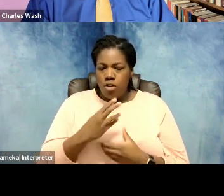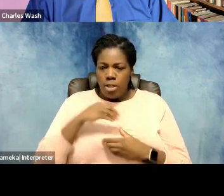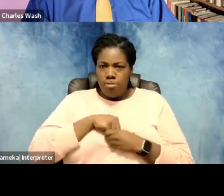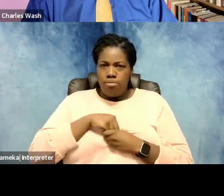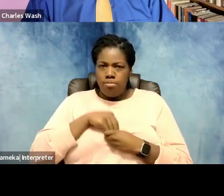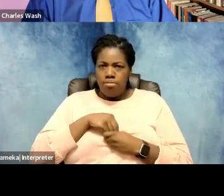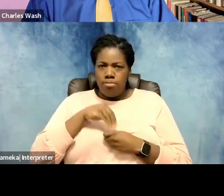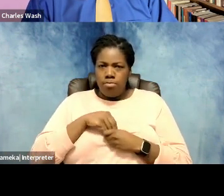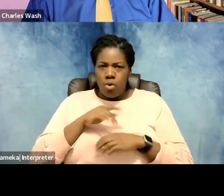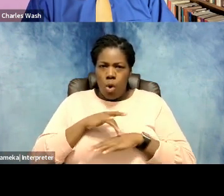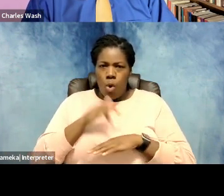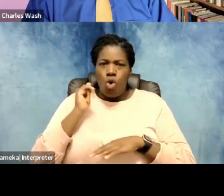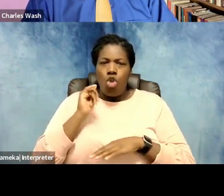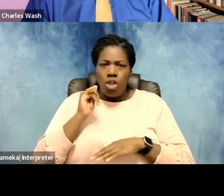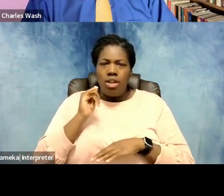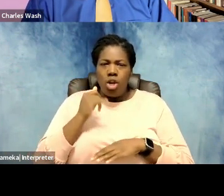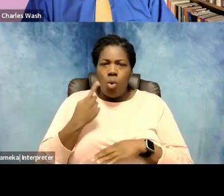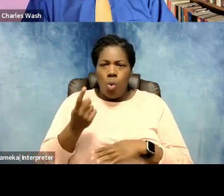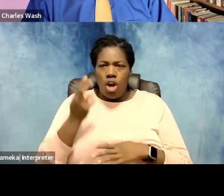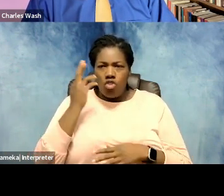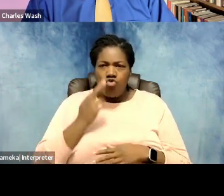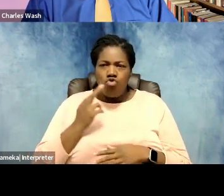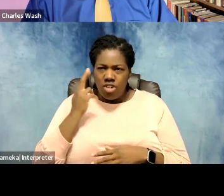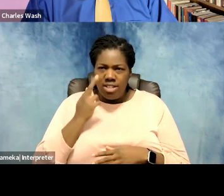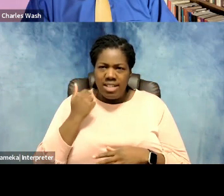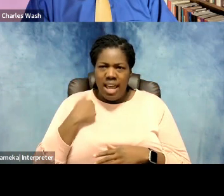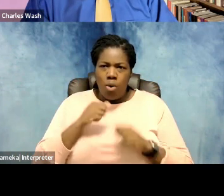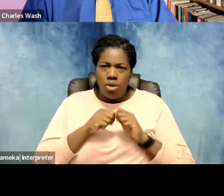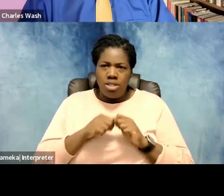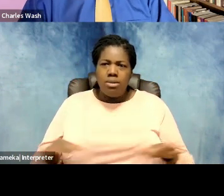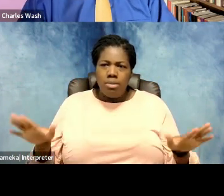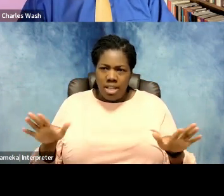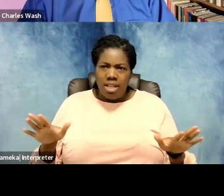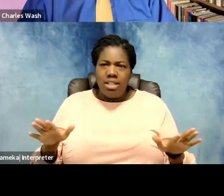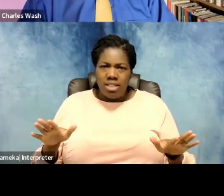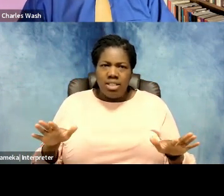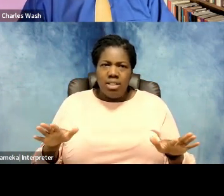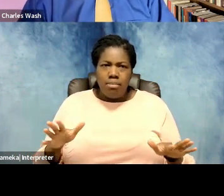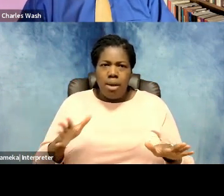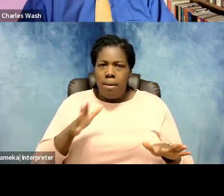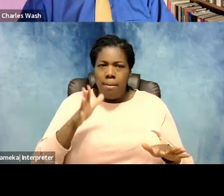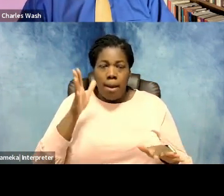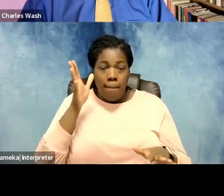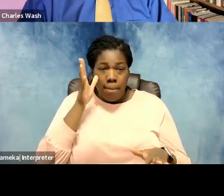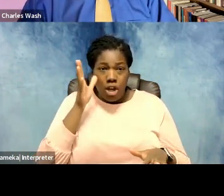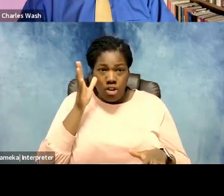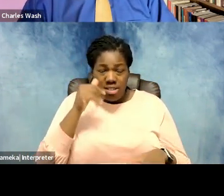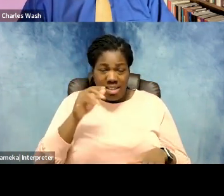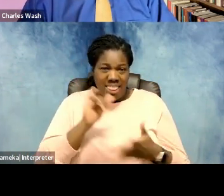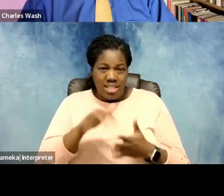on. And one of the reasons I was very blessed, because I had a mom and a dad. There's my dad